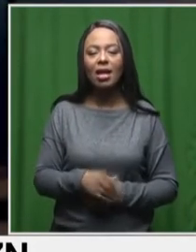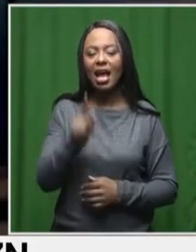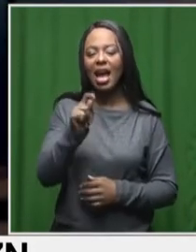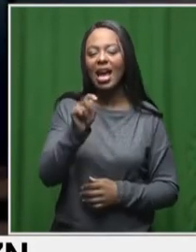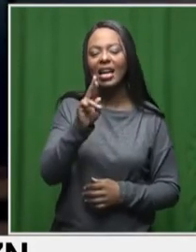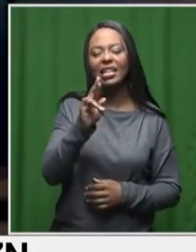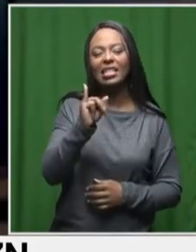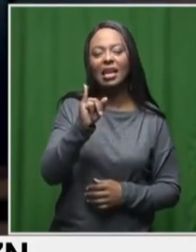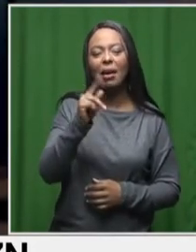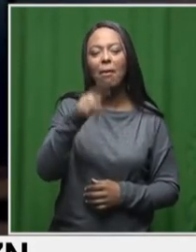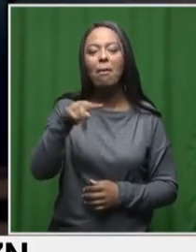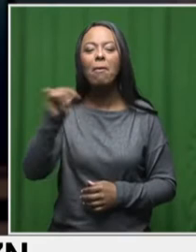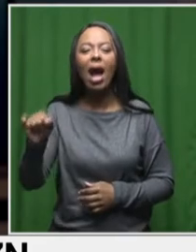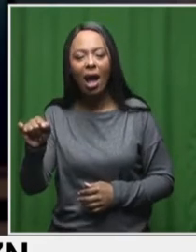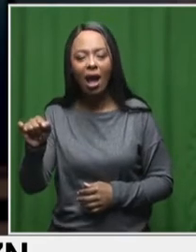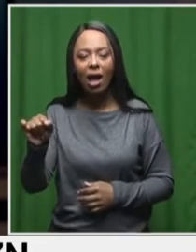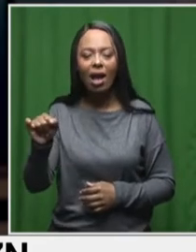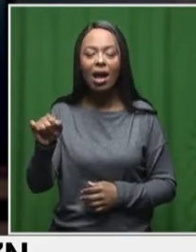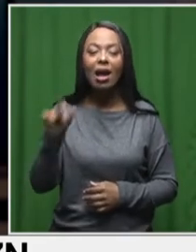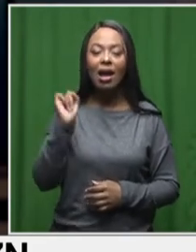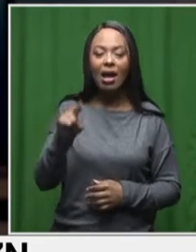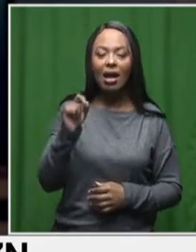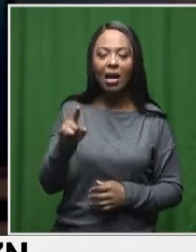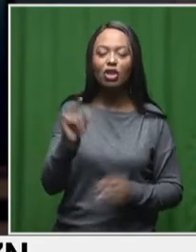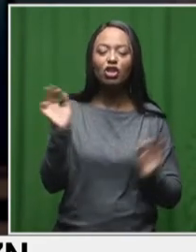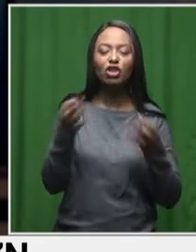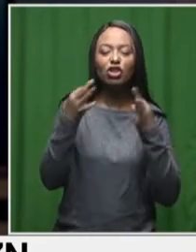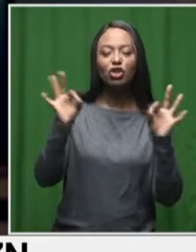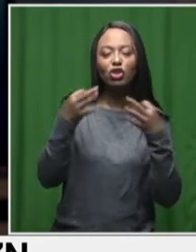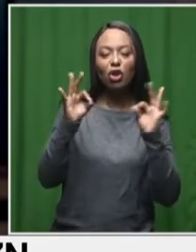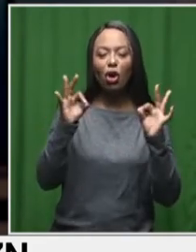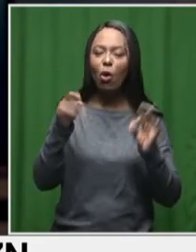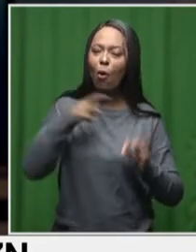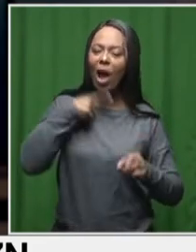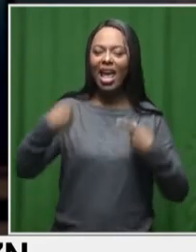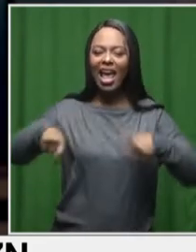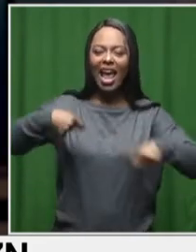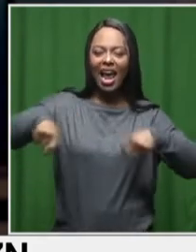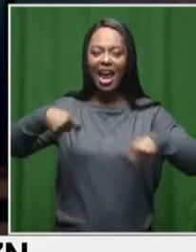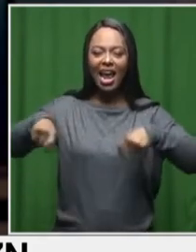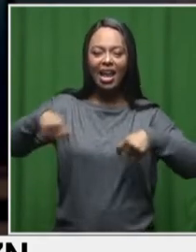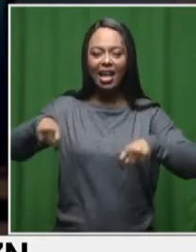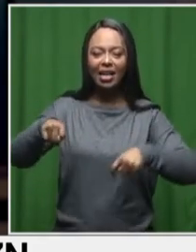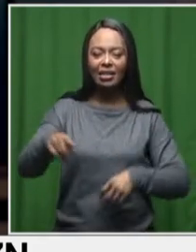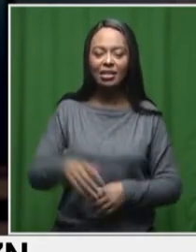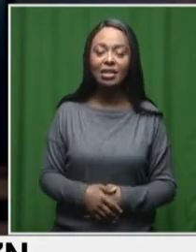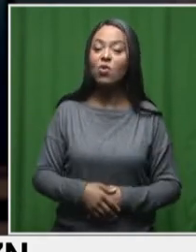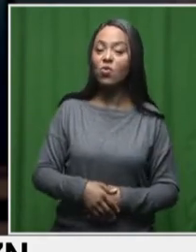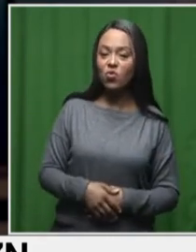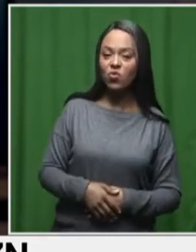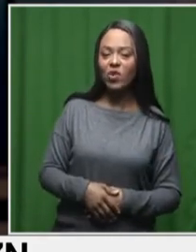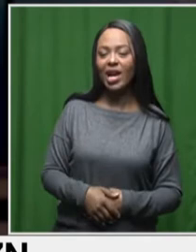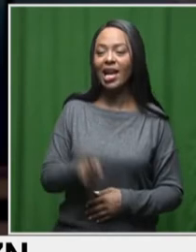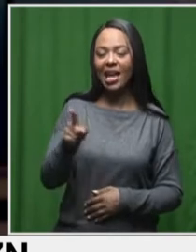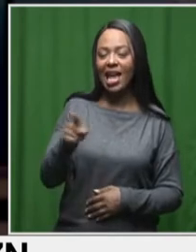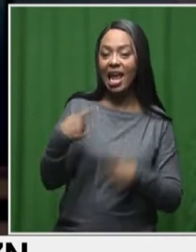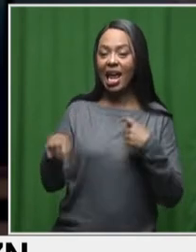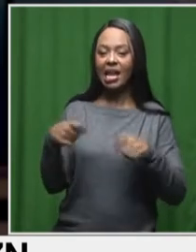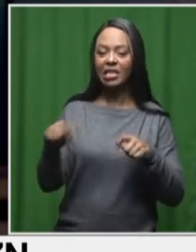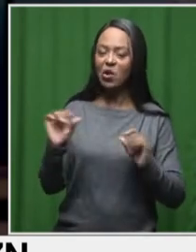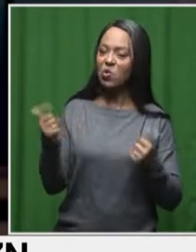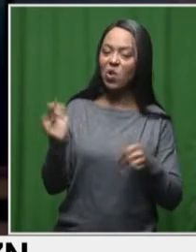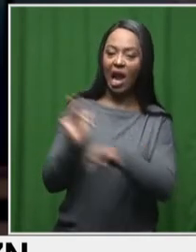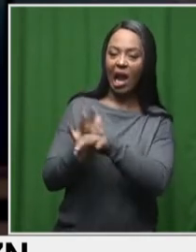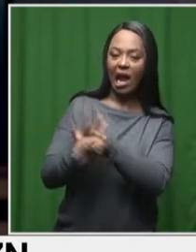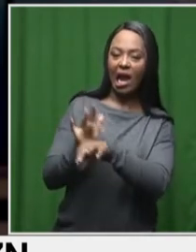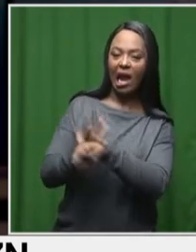song. Yeah. And I just wanted, because of her energy, I liked her energy from that time. And now when I